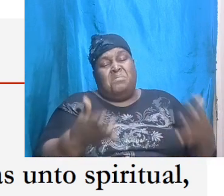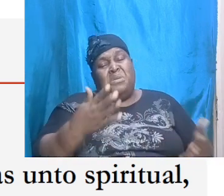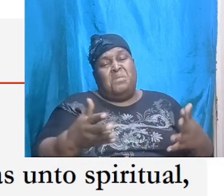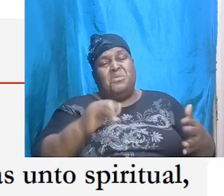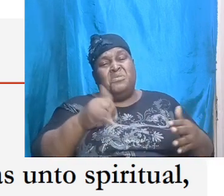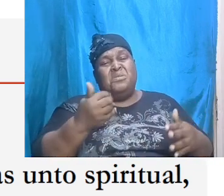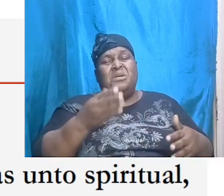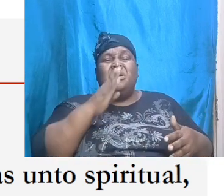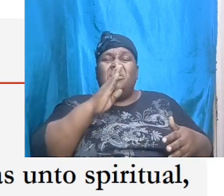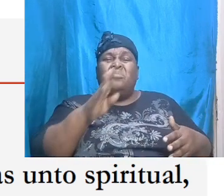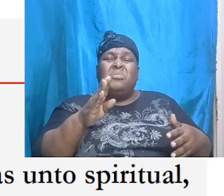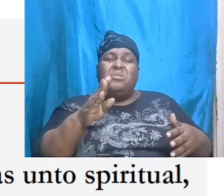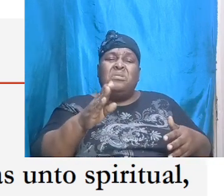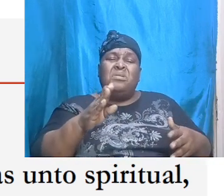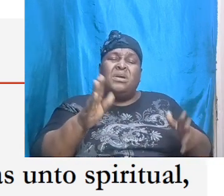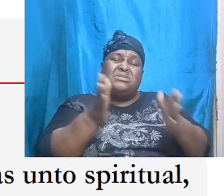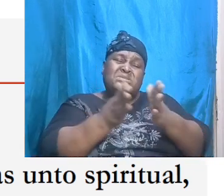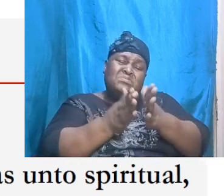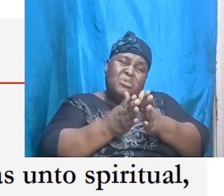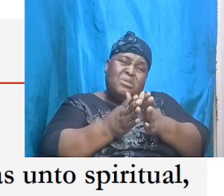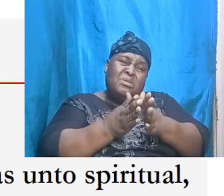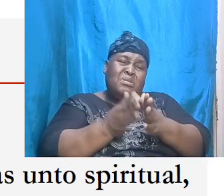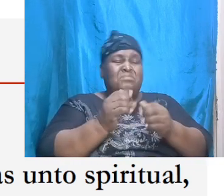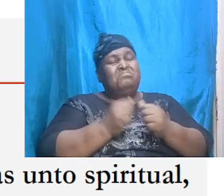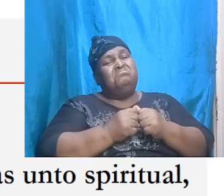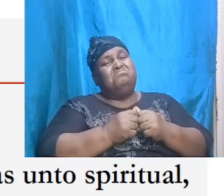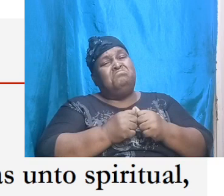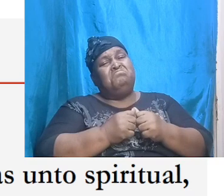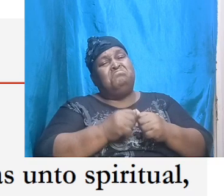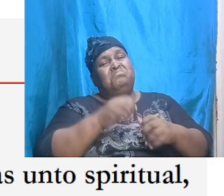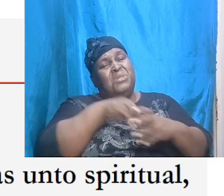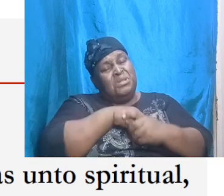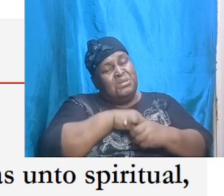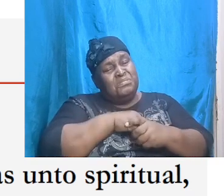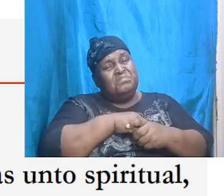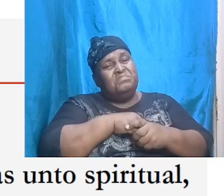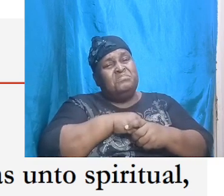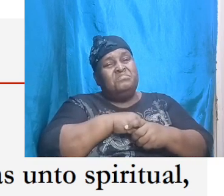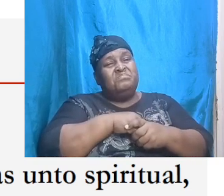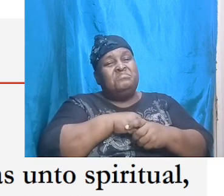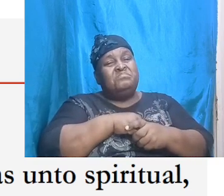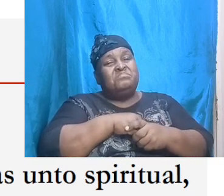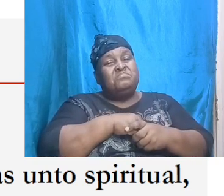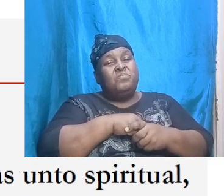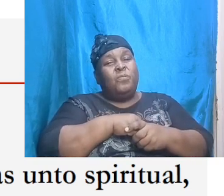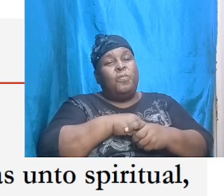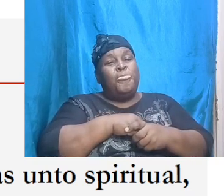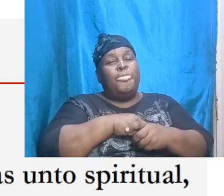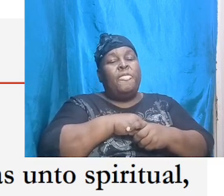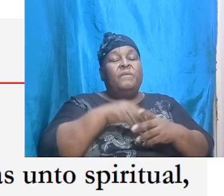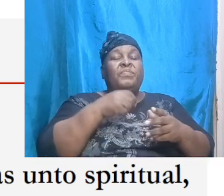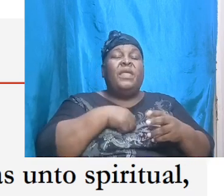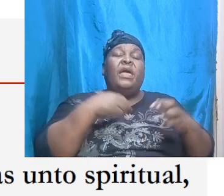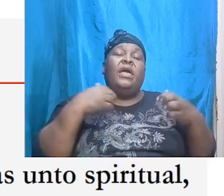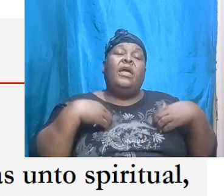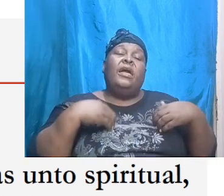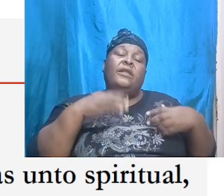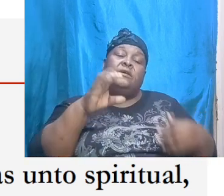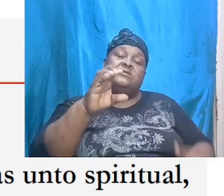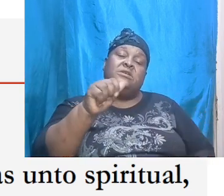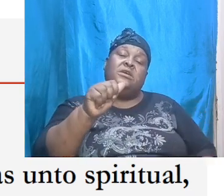a small portion in it. It's just like, you ever realize, this, like cars, I had a car, in my